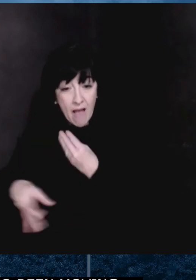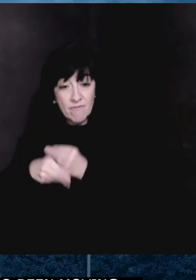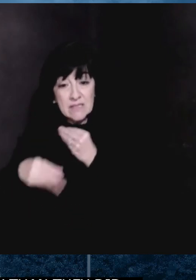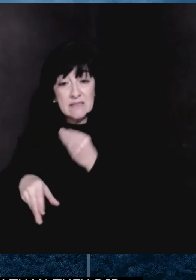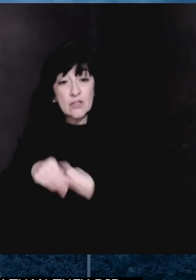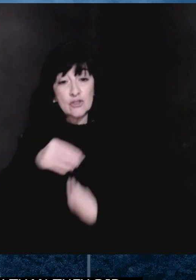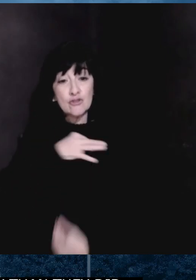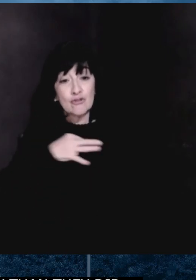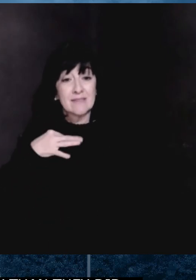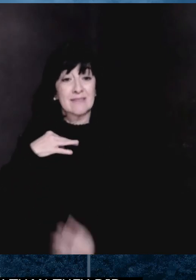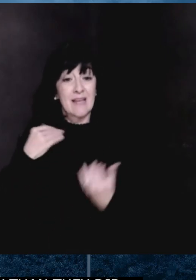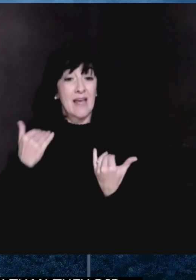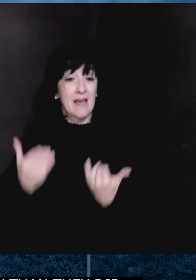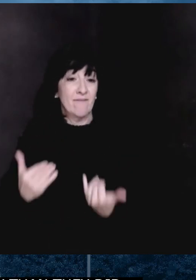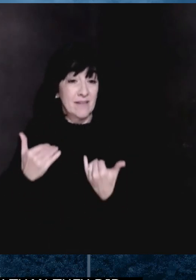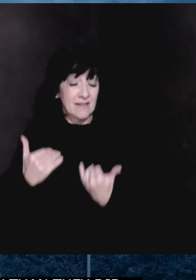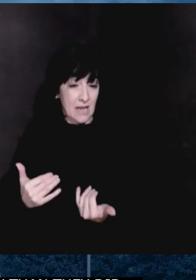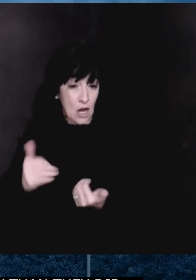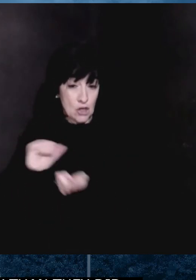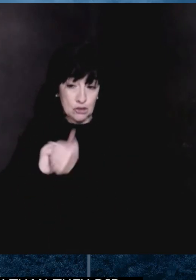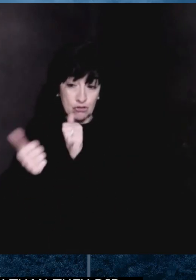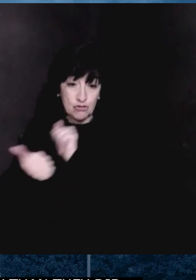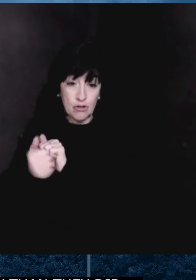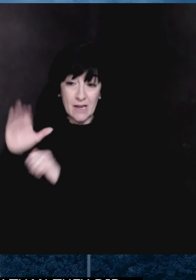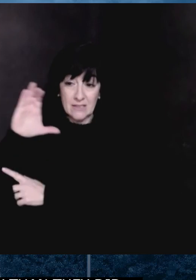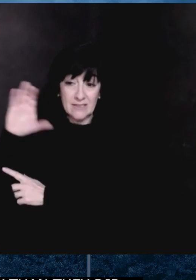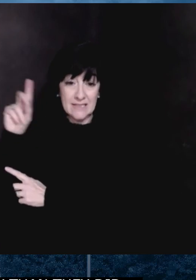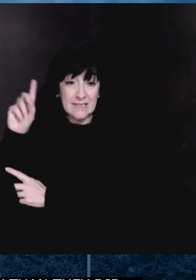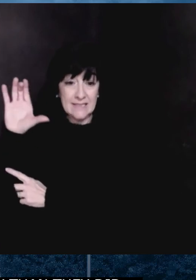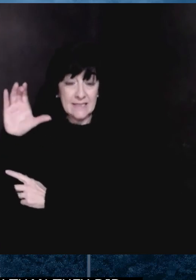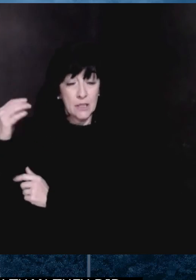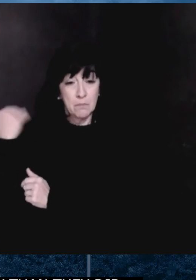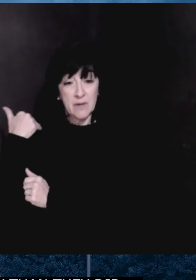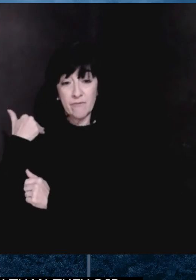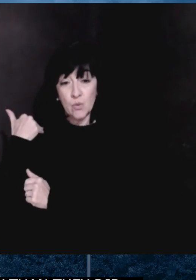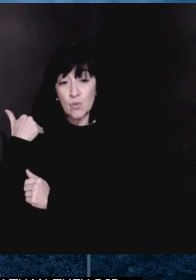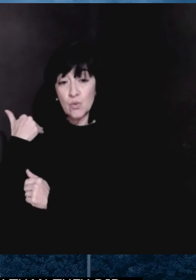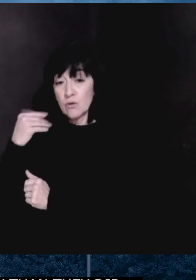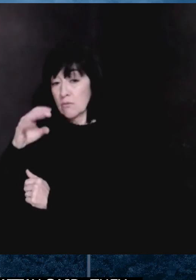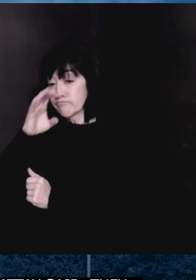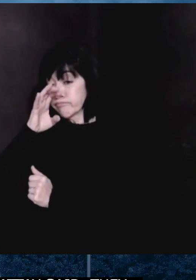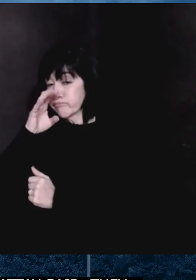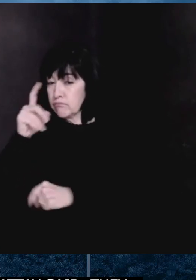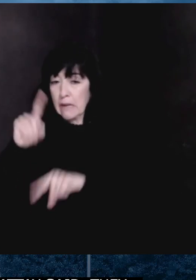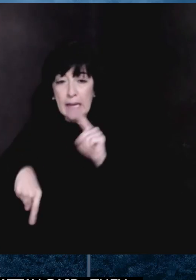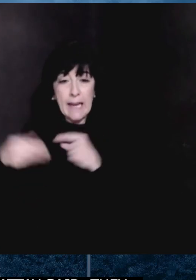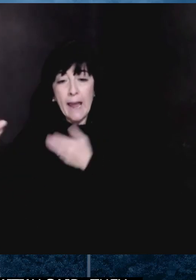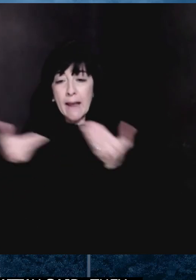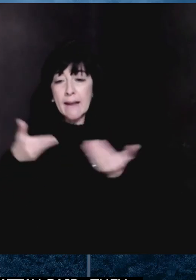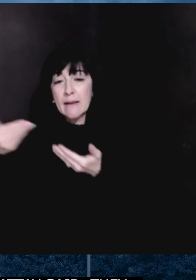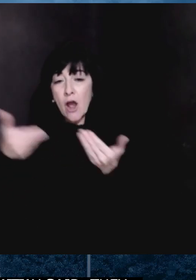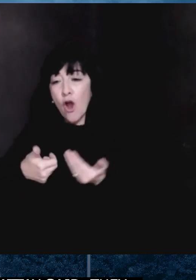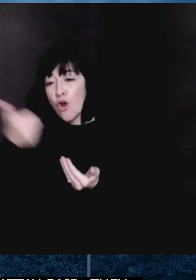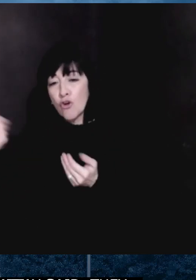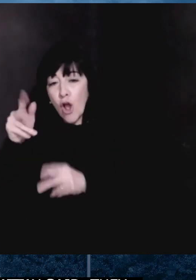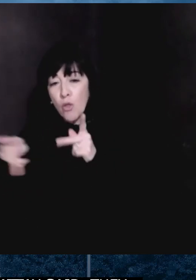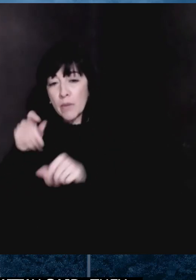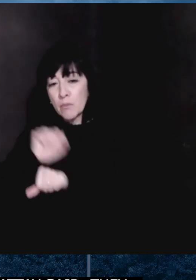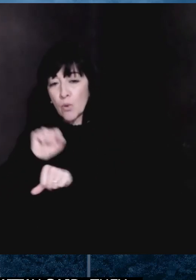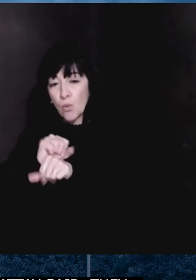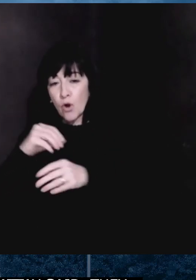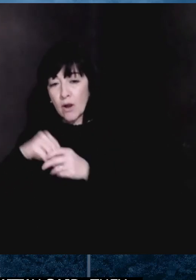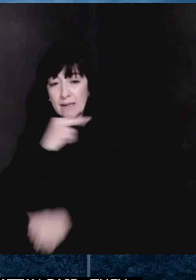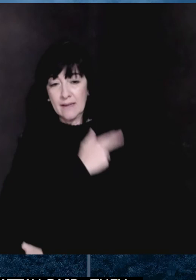as a result of the change in CDC guidelines for quarantining, so they're able to accommodate more. We're